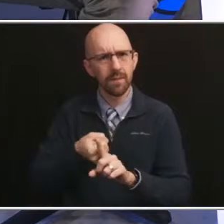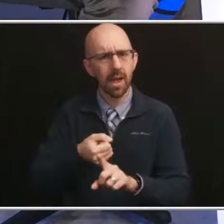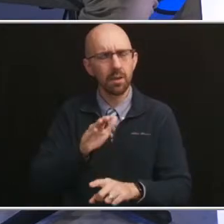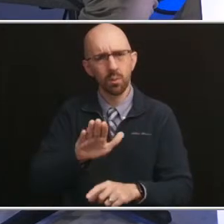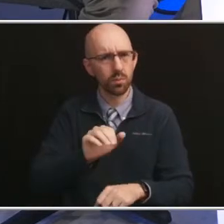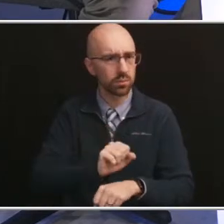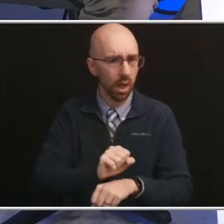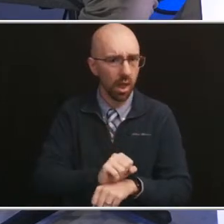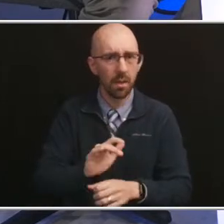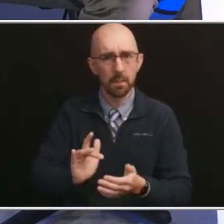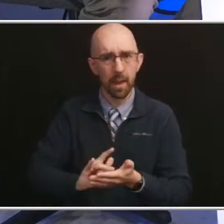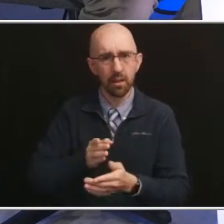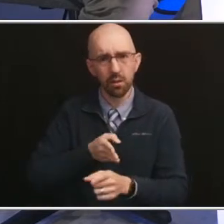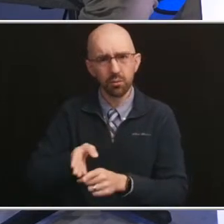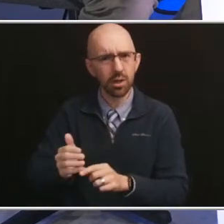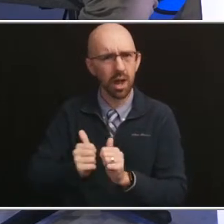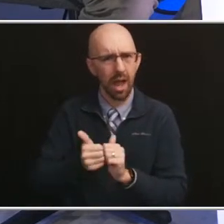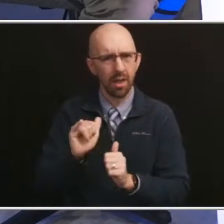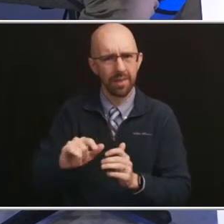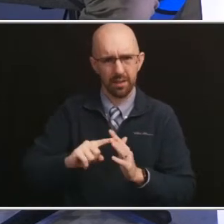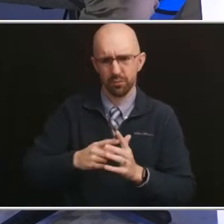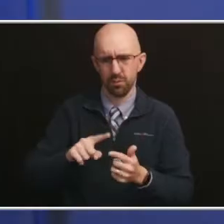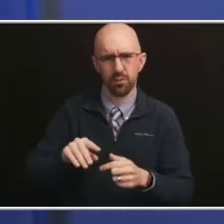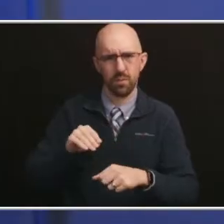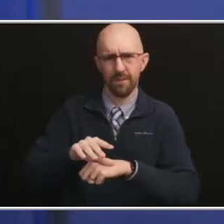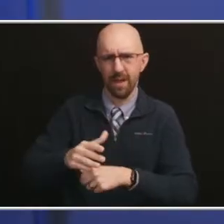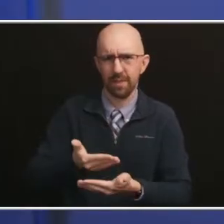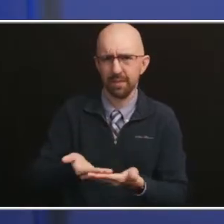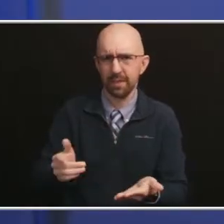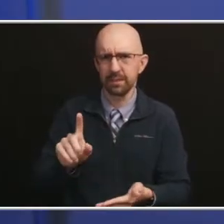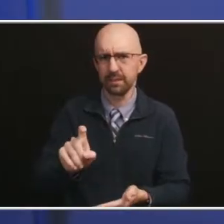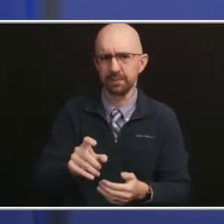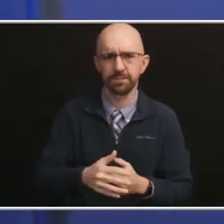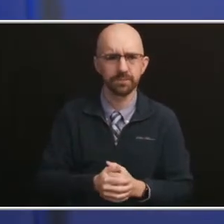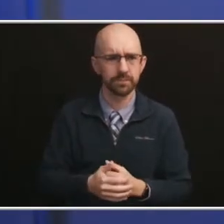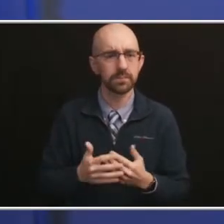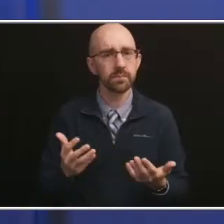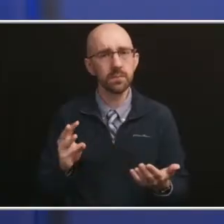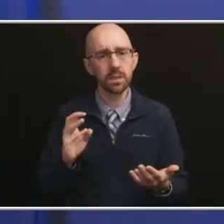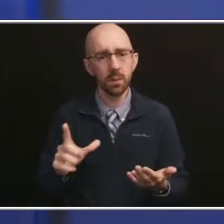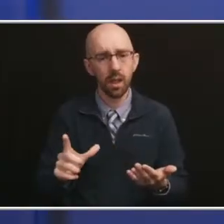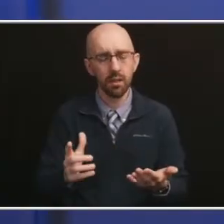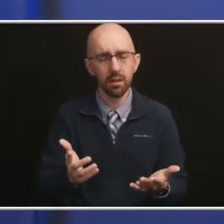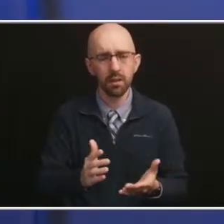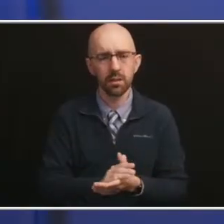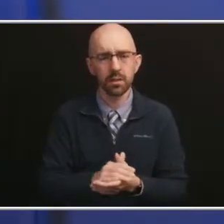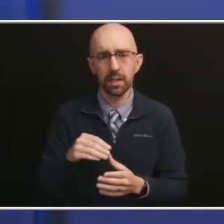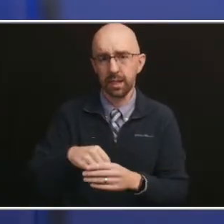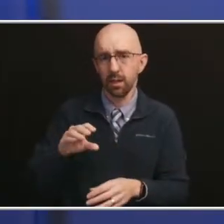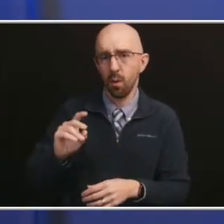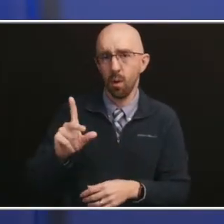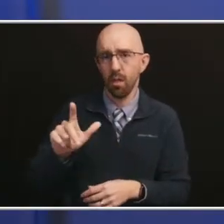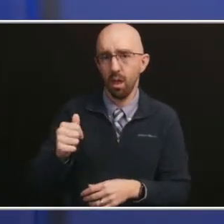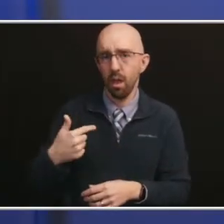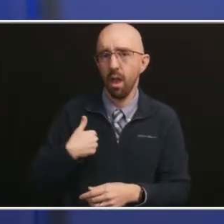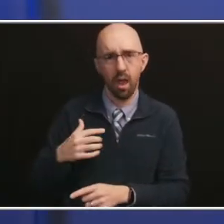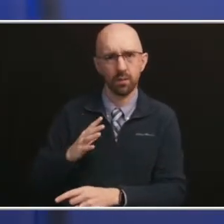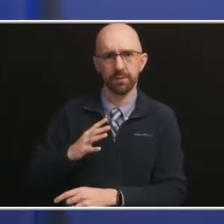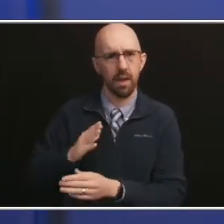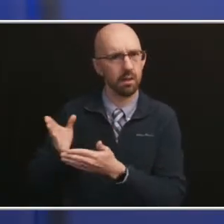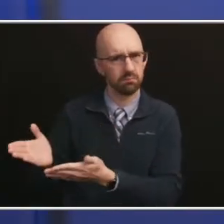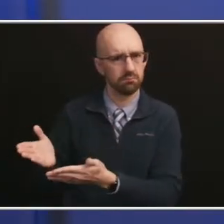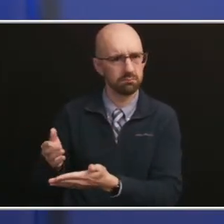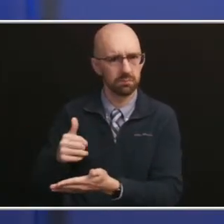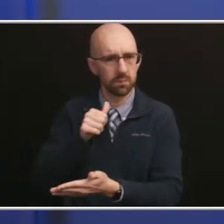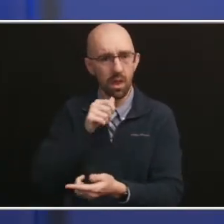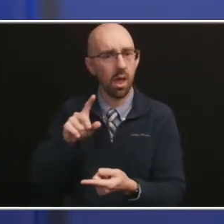medical career? How did that start to affect things? Well, in Oklahoma, I was fine. It wasn't until we